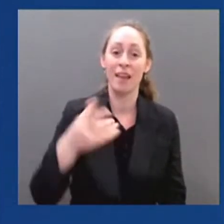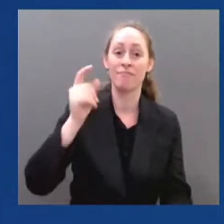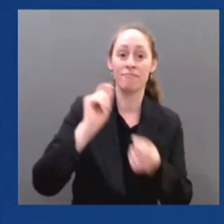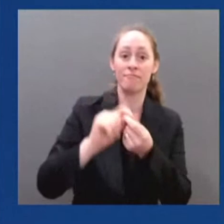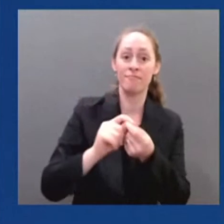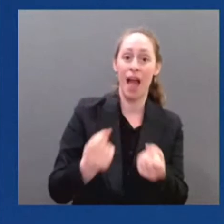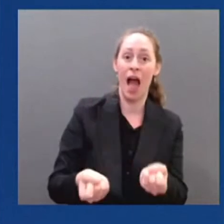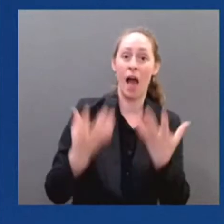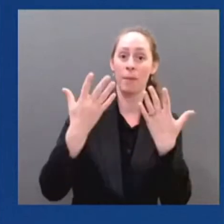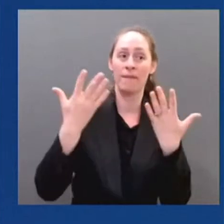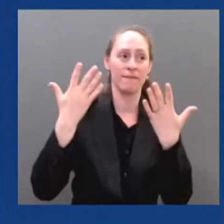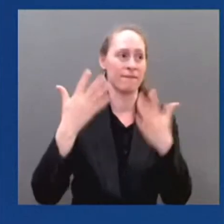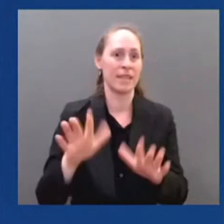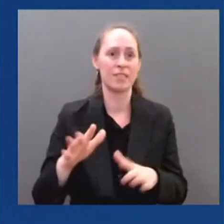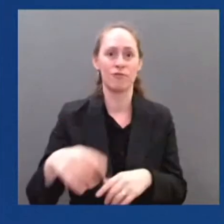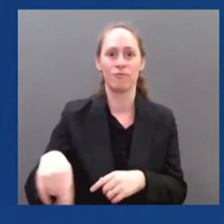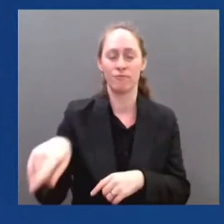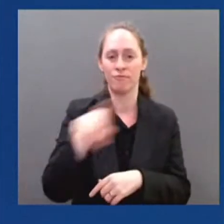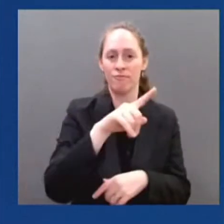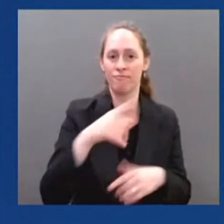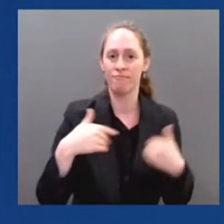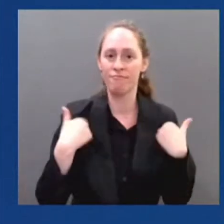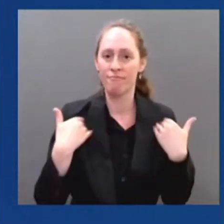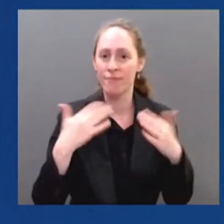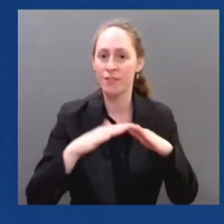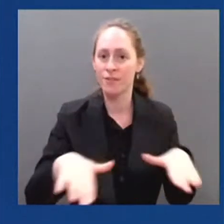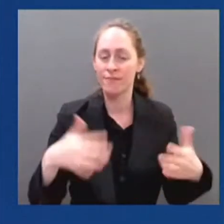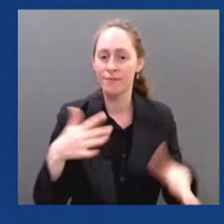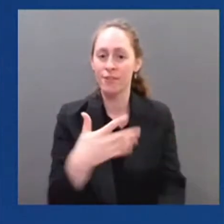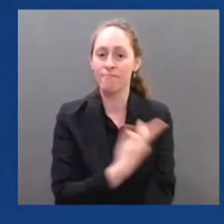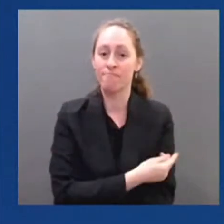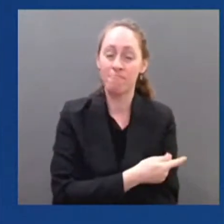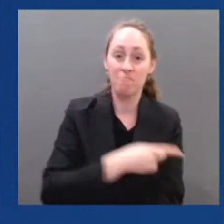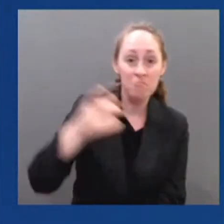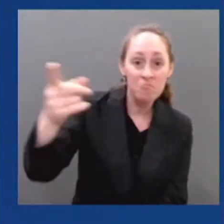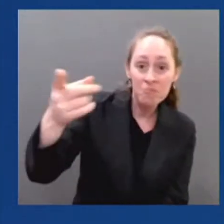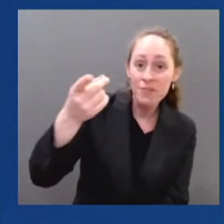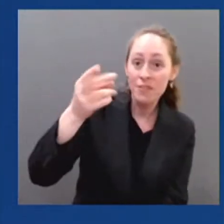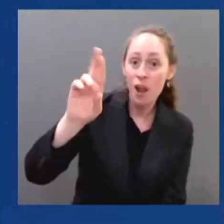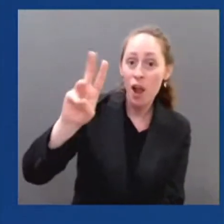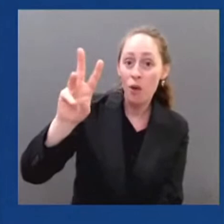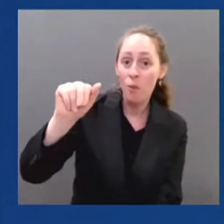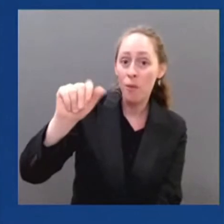doses, I'm going to turn it over to Rochelle. Rochelle, when are we going to be able to see data coming in on that?